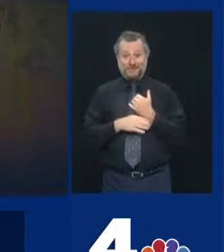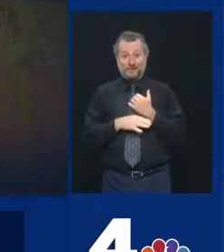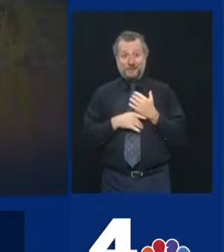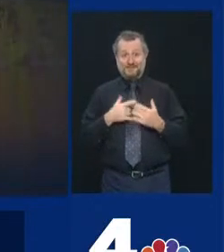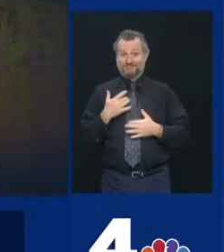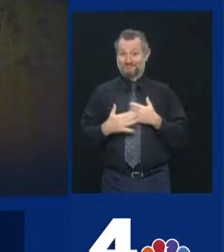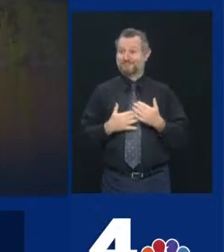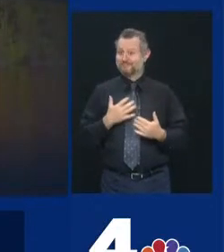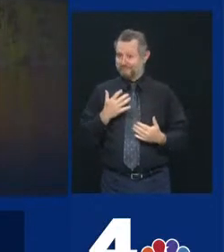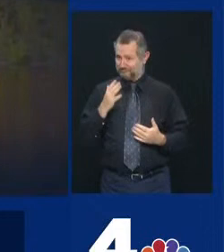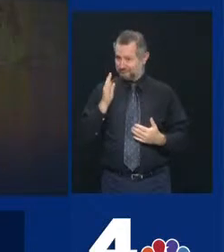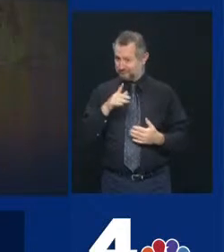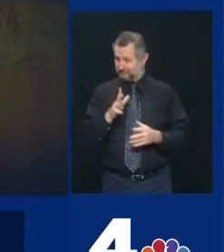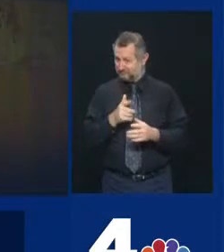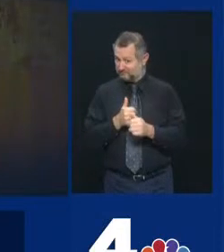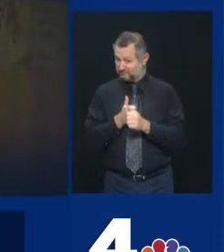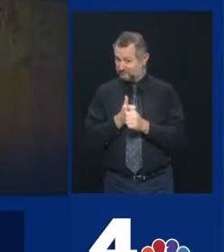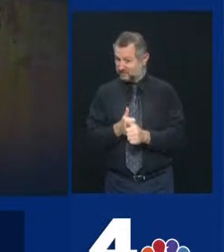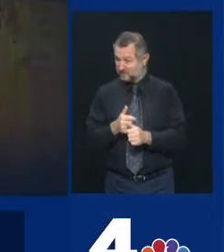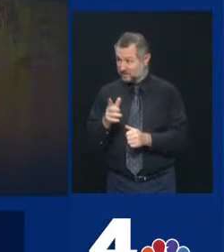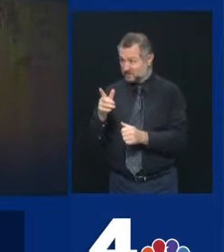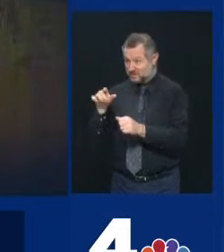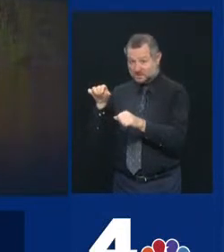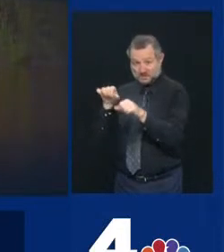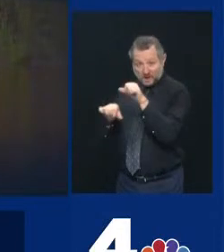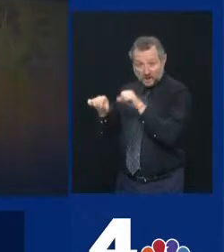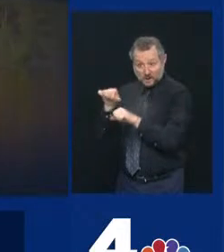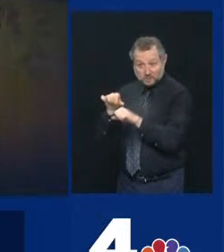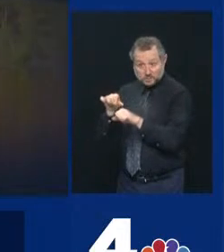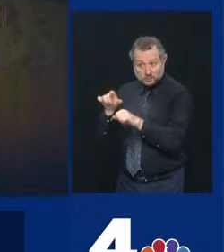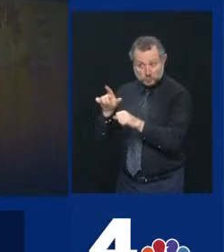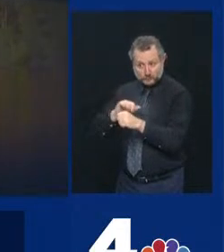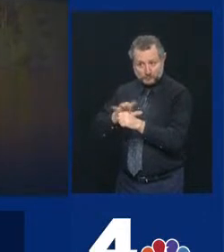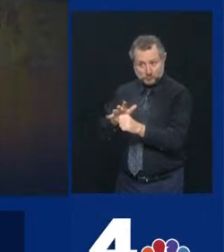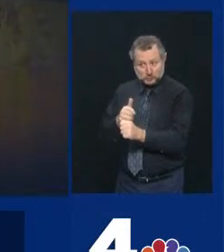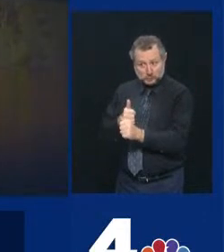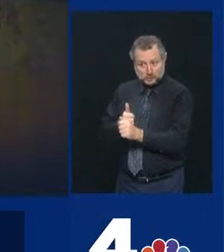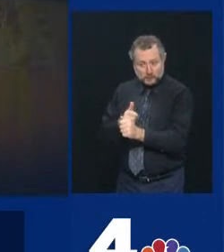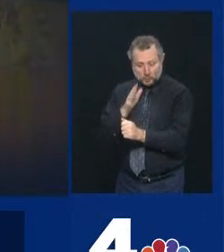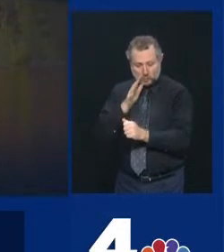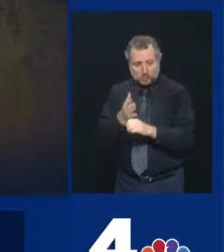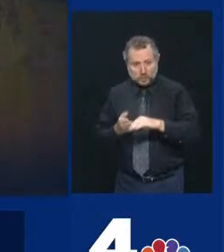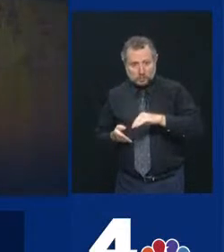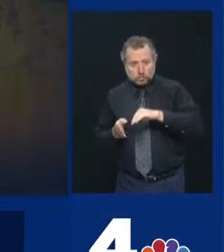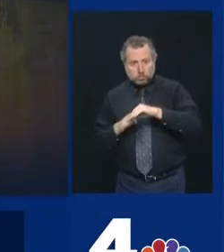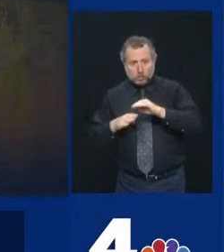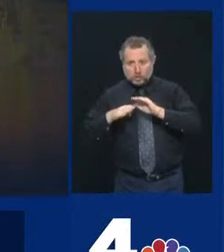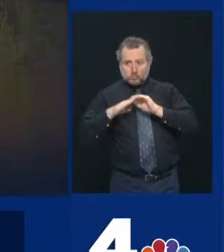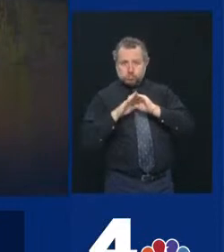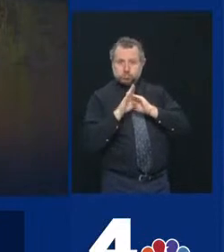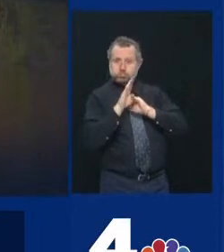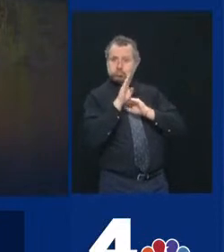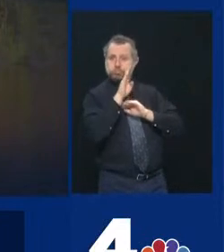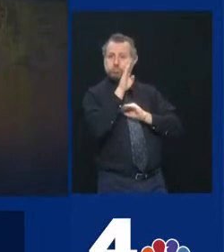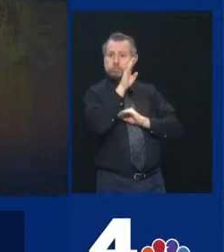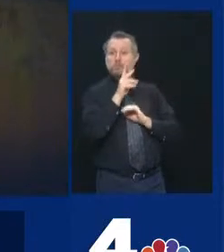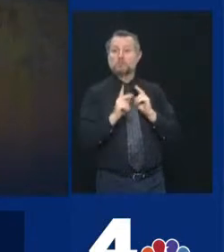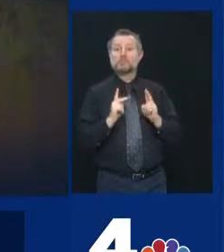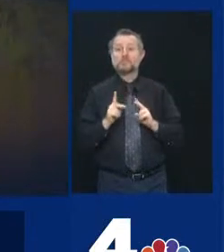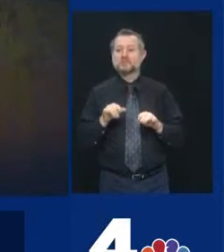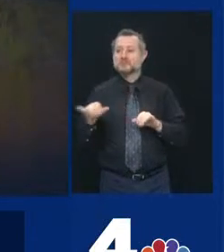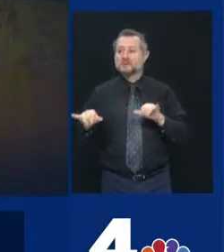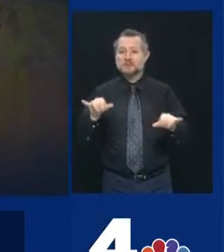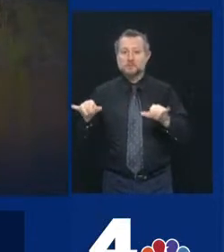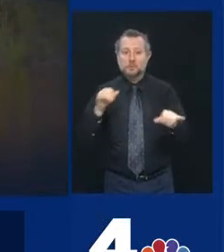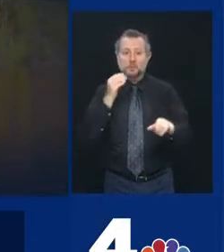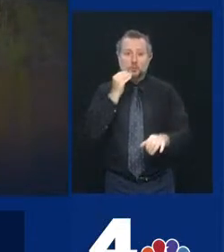people listen to science, virus is going to become more aggressive. People are going indoors, schools are opening, colleges are